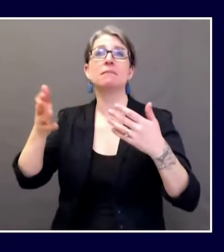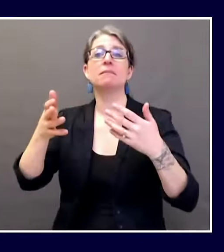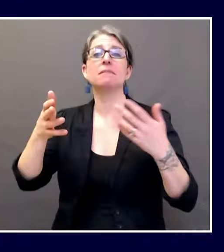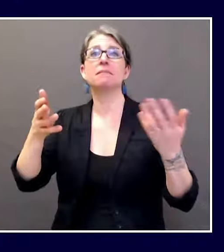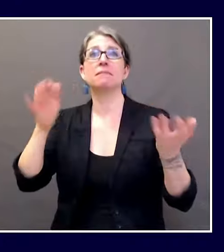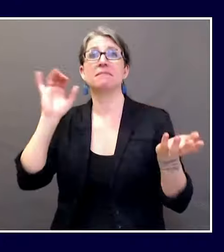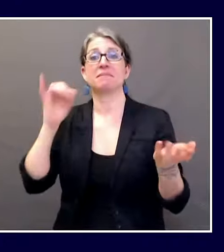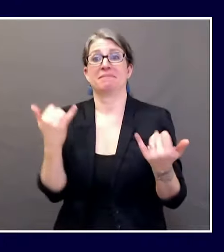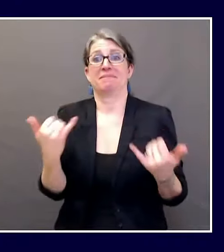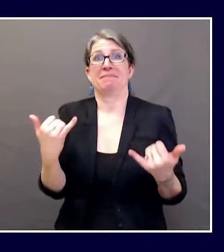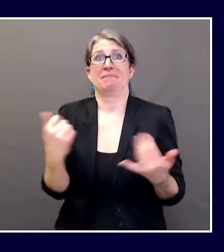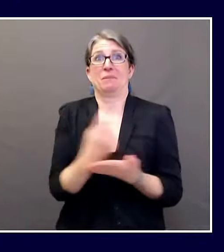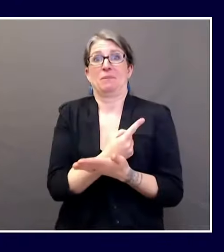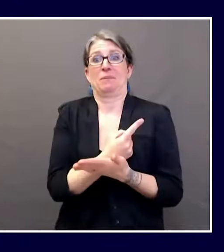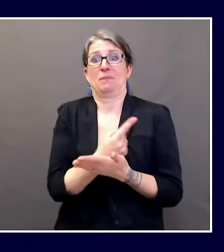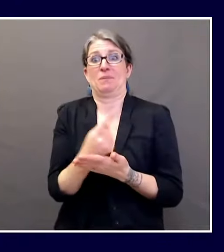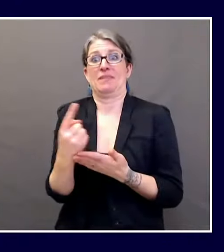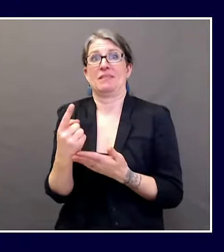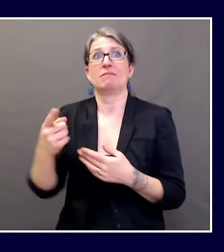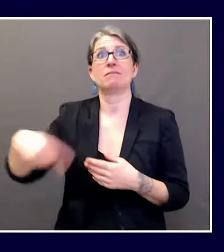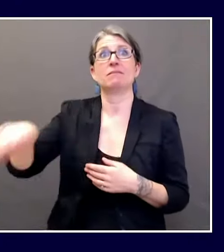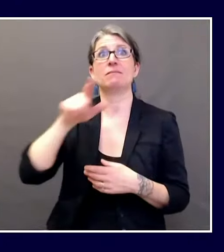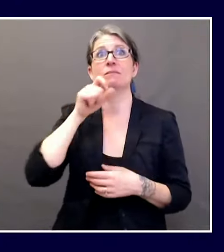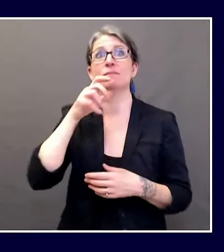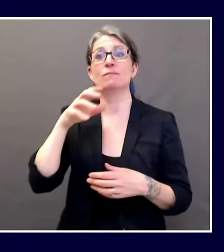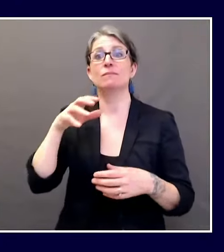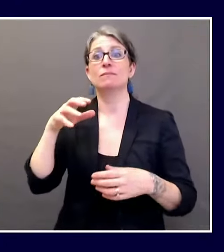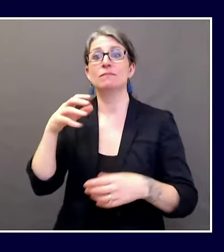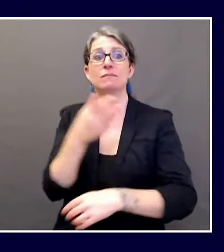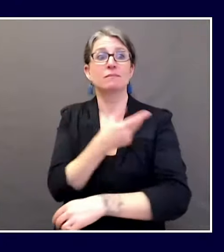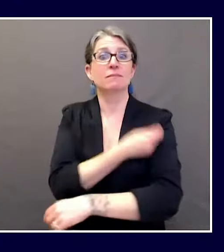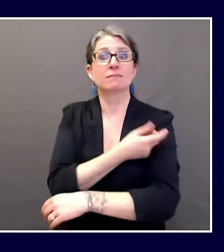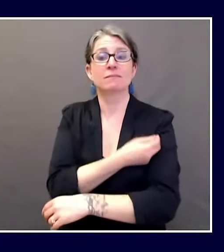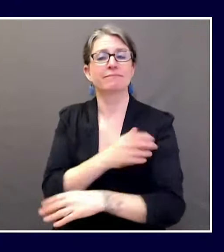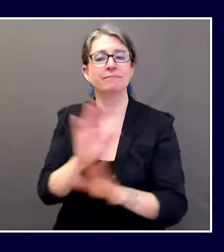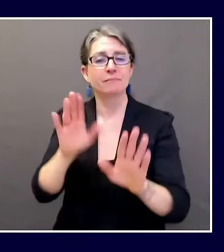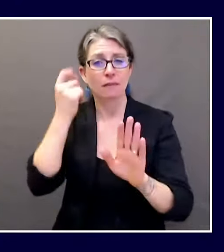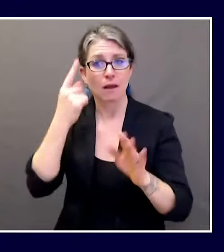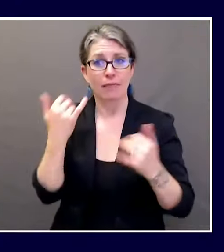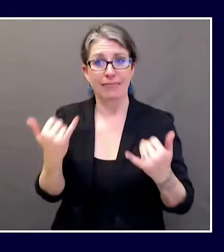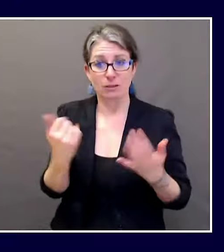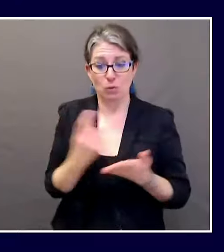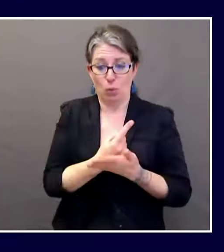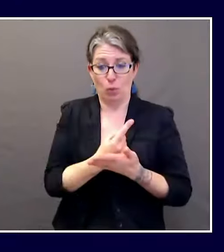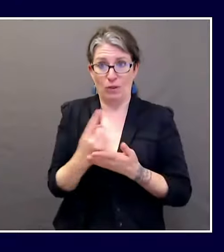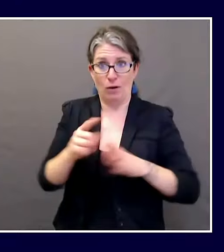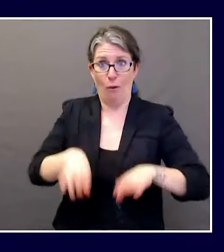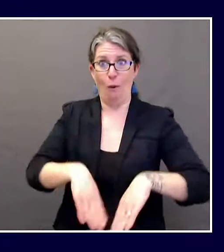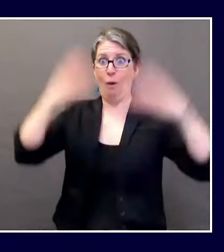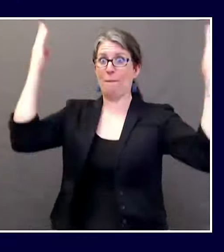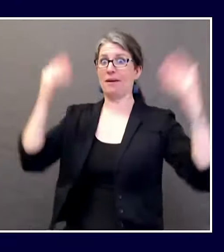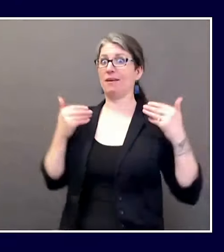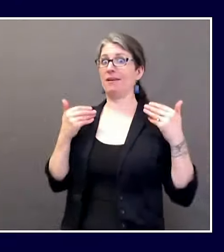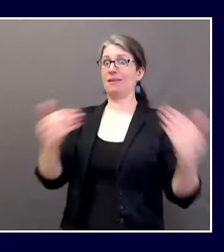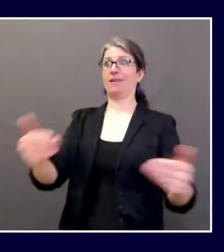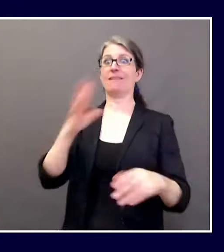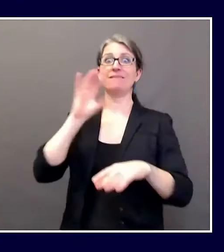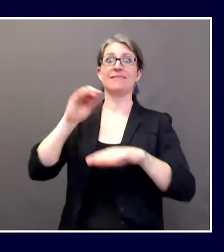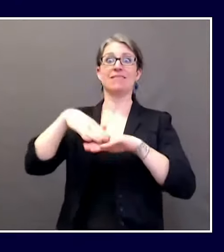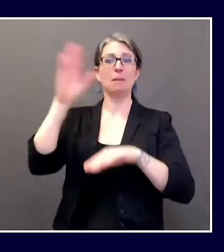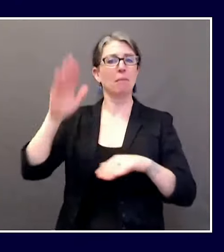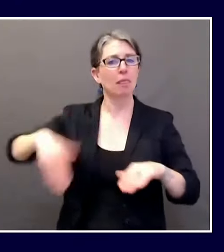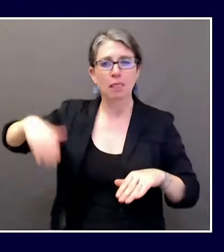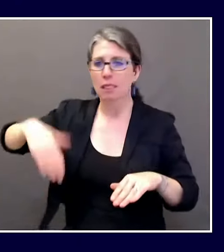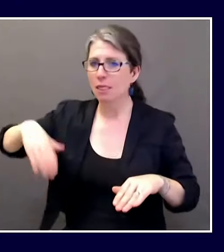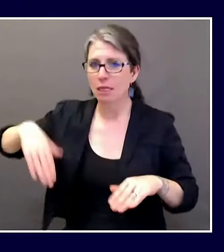because we placed our orders before we opened up the eligibility. So again, we